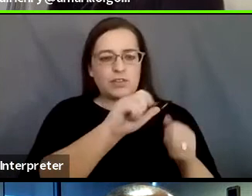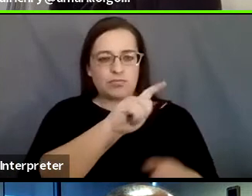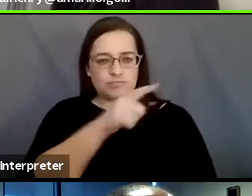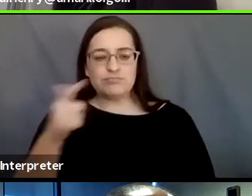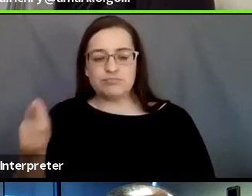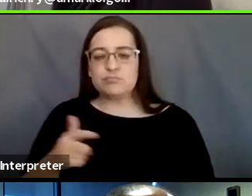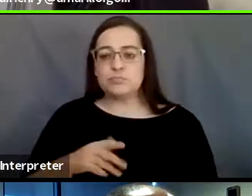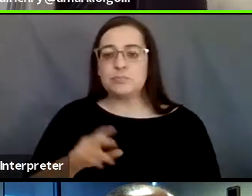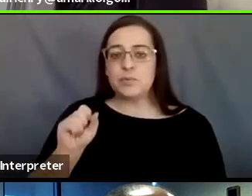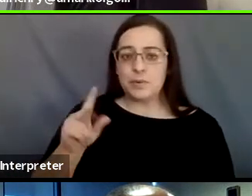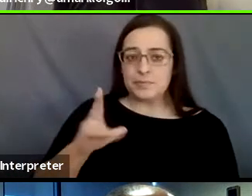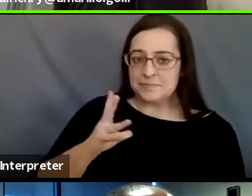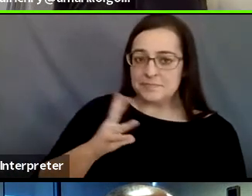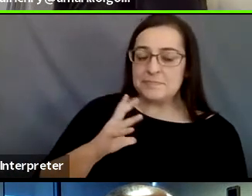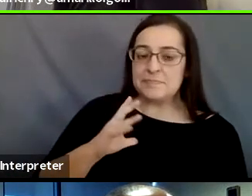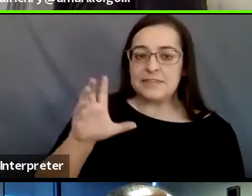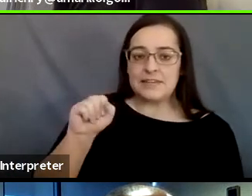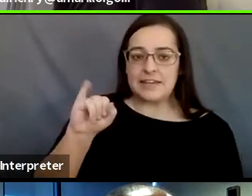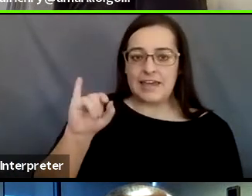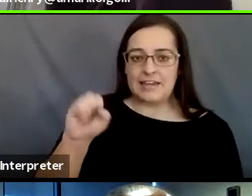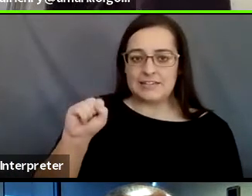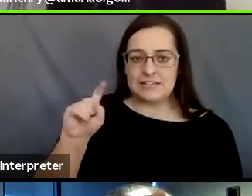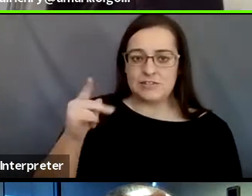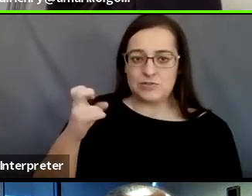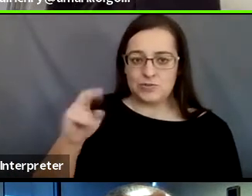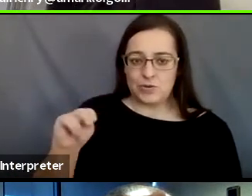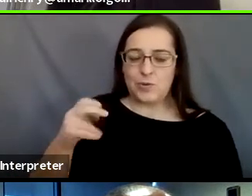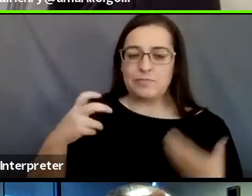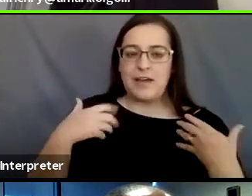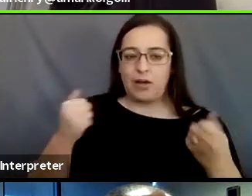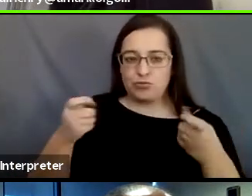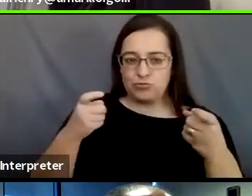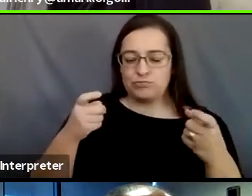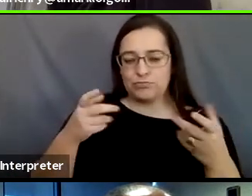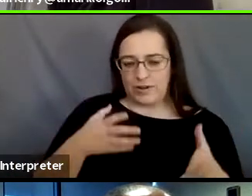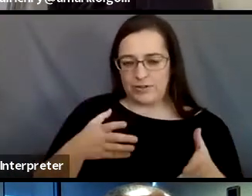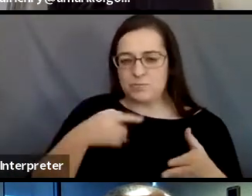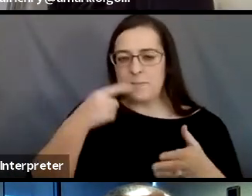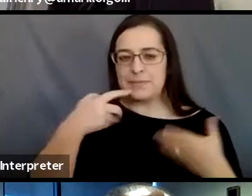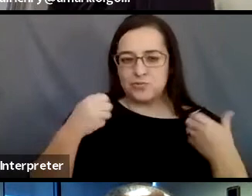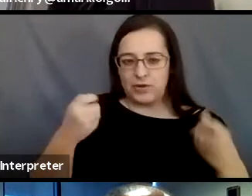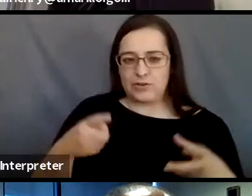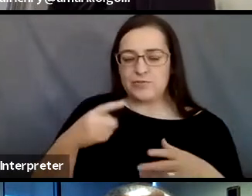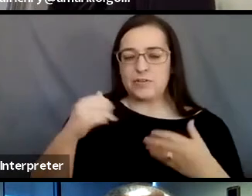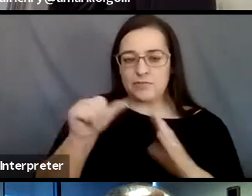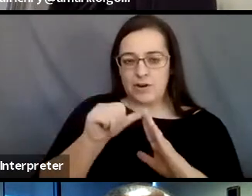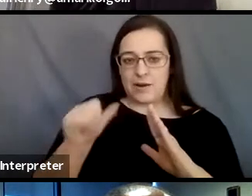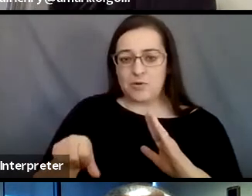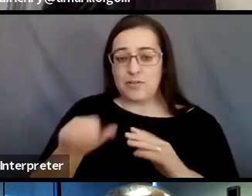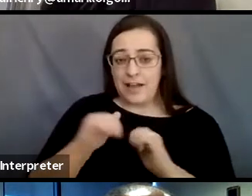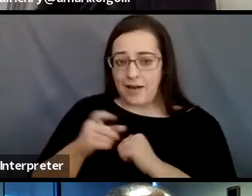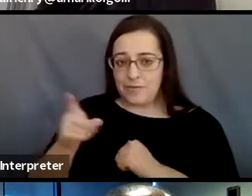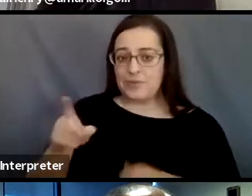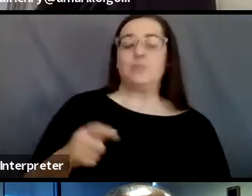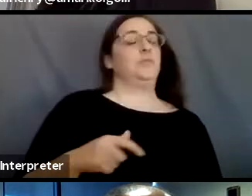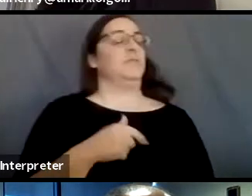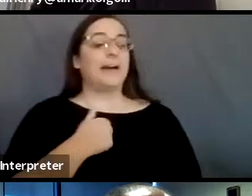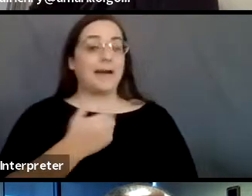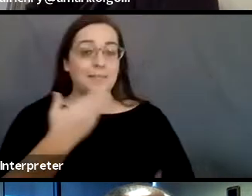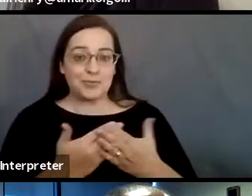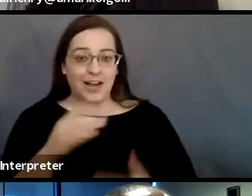go to Casie Stoughton, Health Amarillo. Casie, how are you? I'm well, Dave. I'm